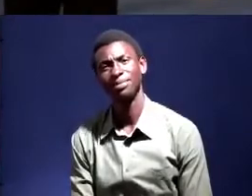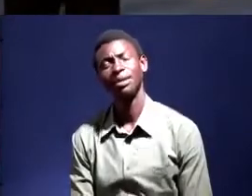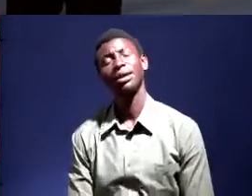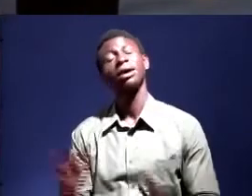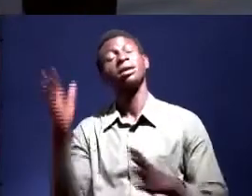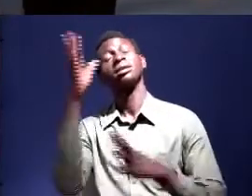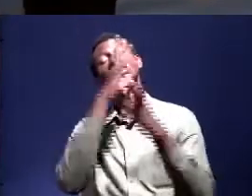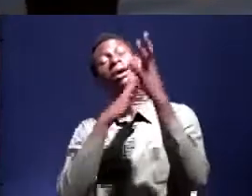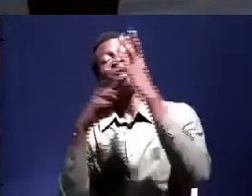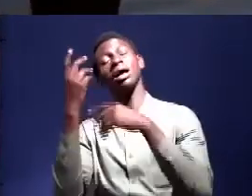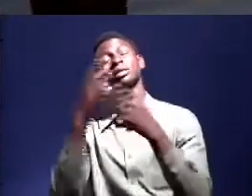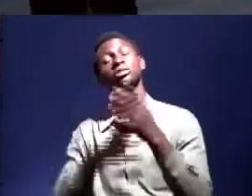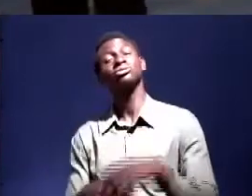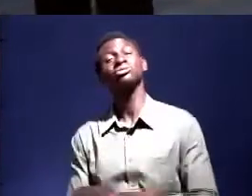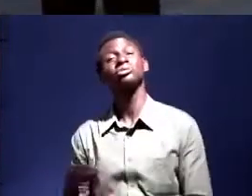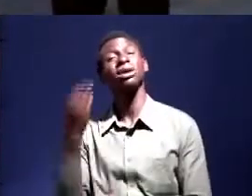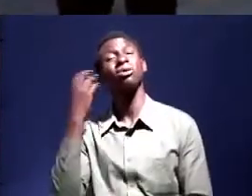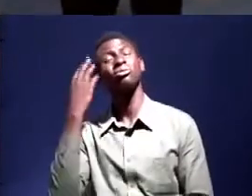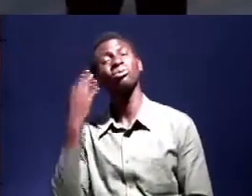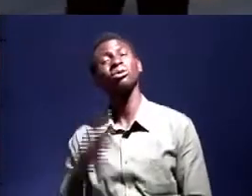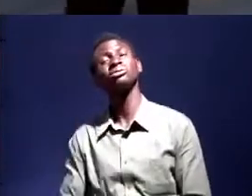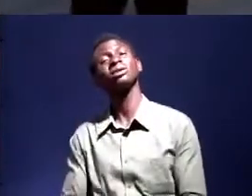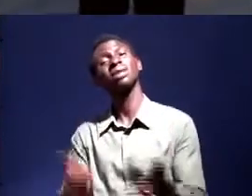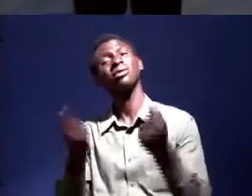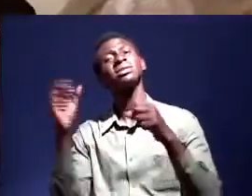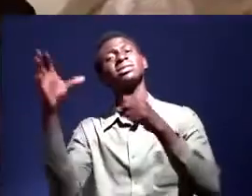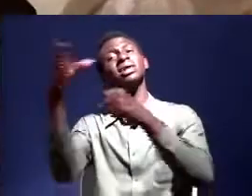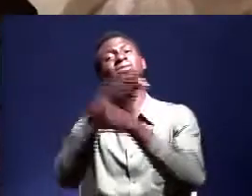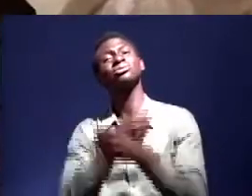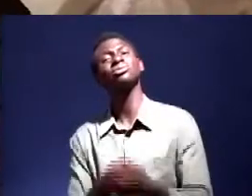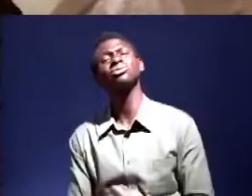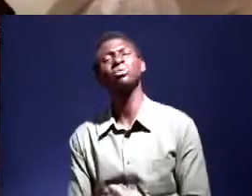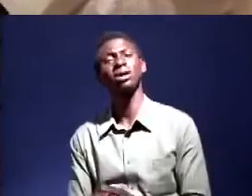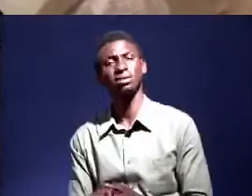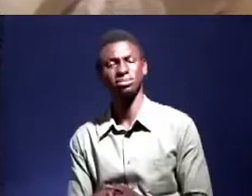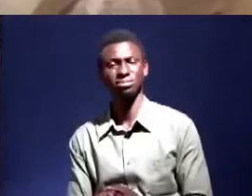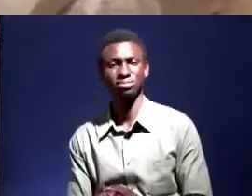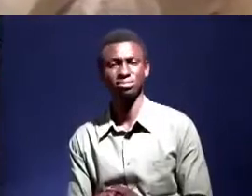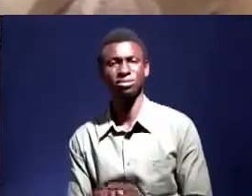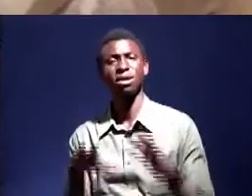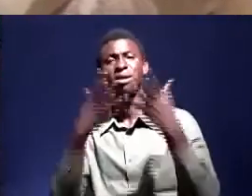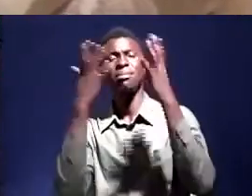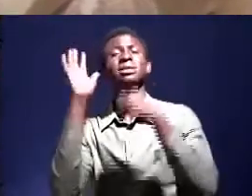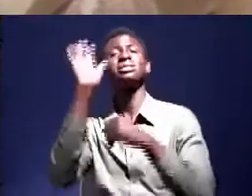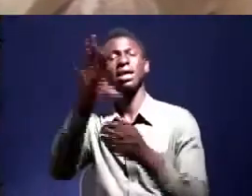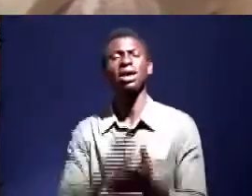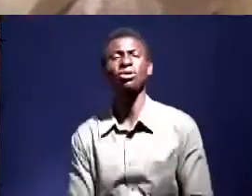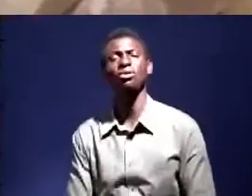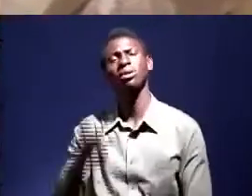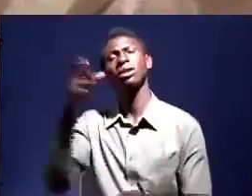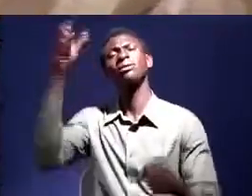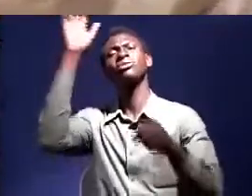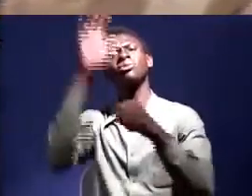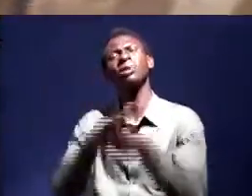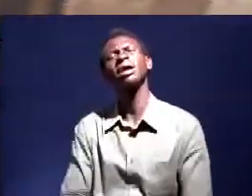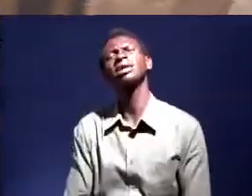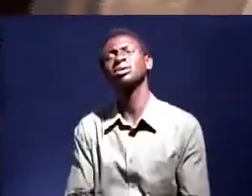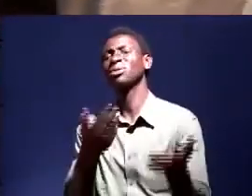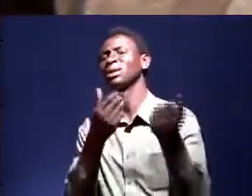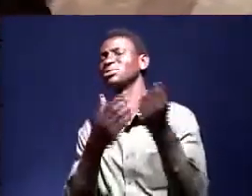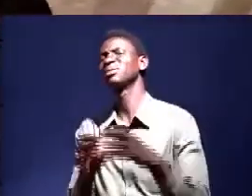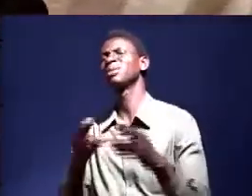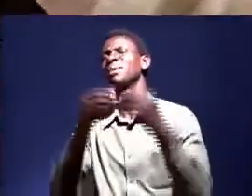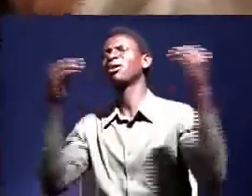kuchukua maisha yako. Many people will wait and be eternally lost. Na wengi watasubiri mpaka wapotee milele. But it is never too